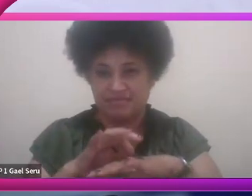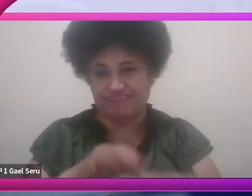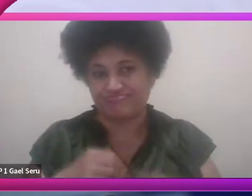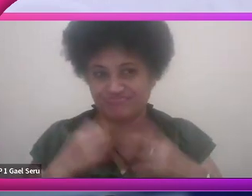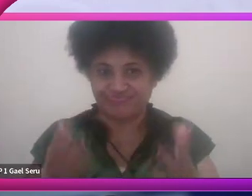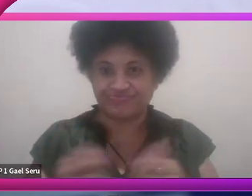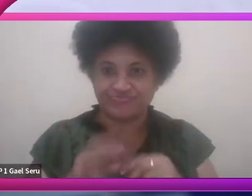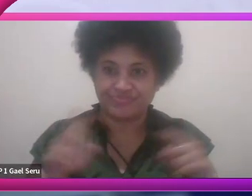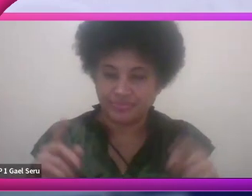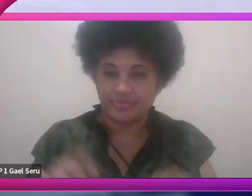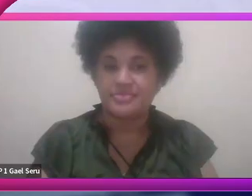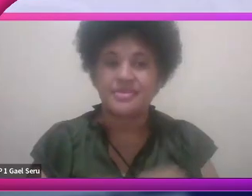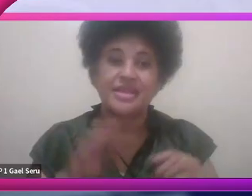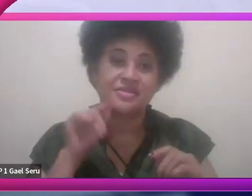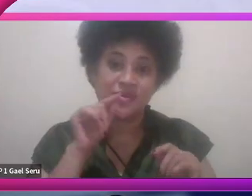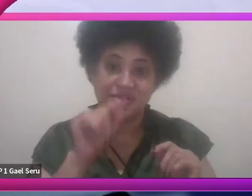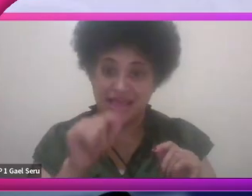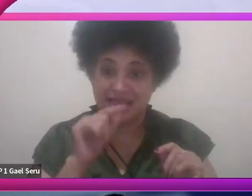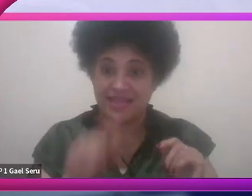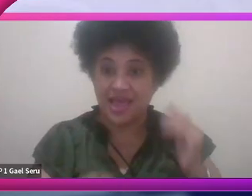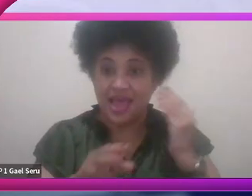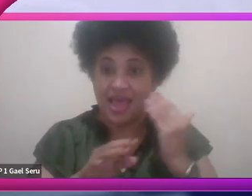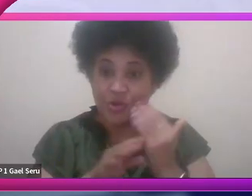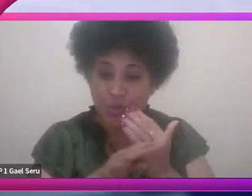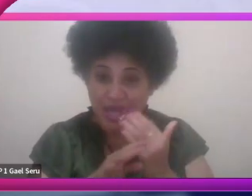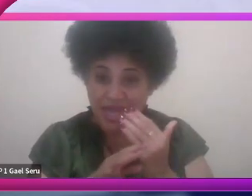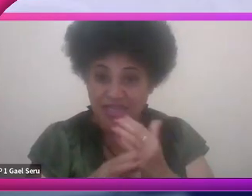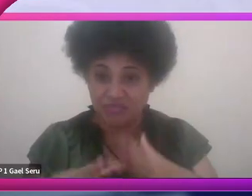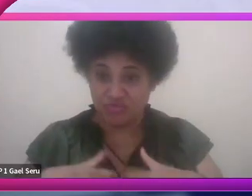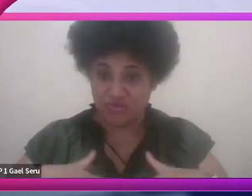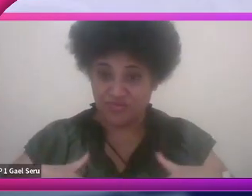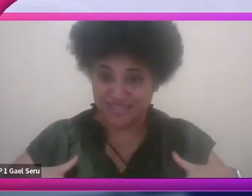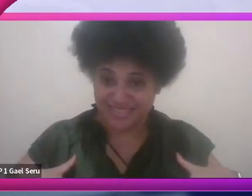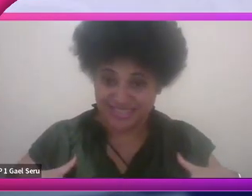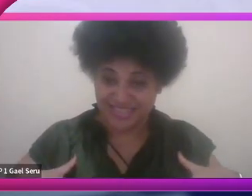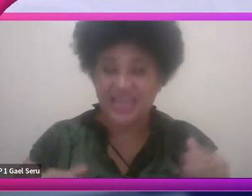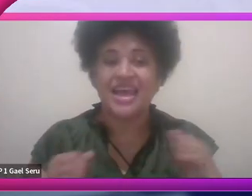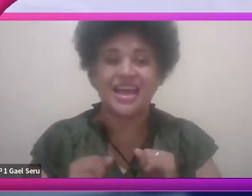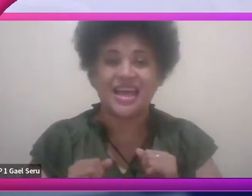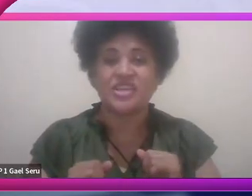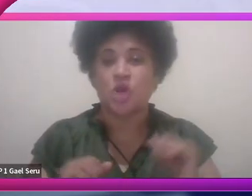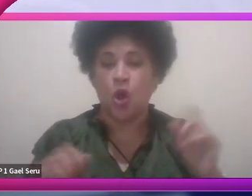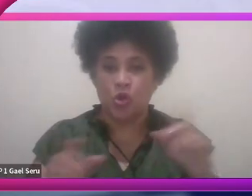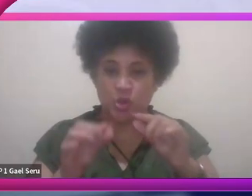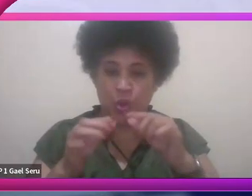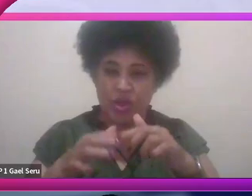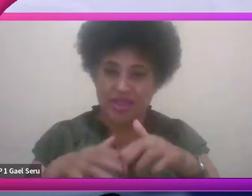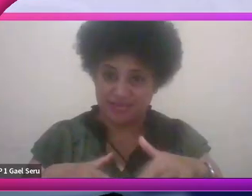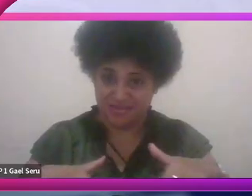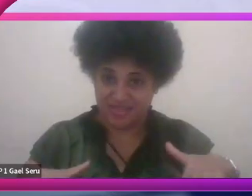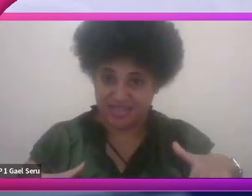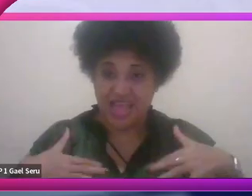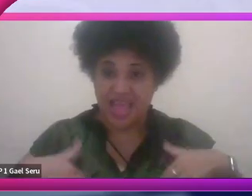One of the functions is triggered to your breast, go to the gland in your breast, but also one will trigger to